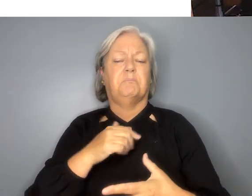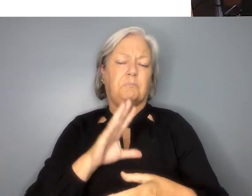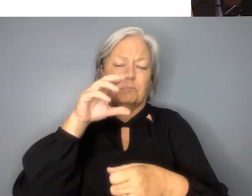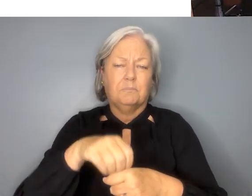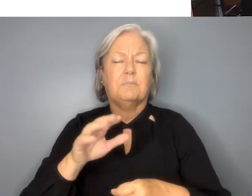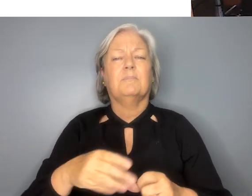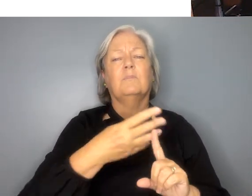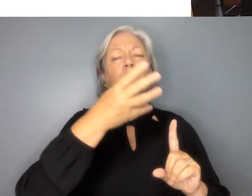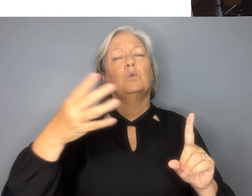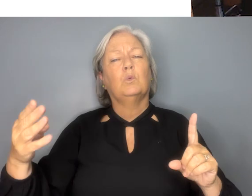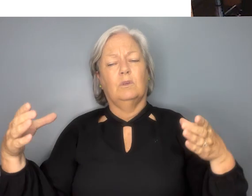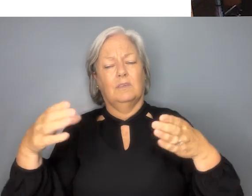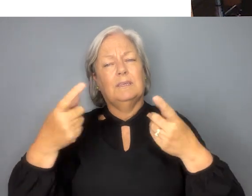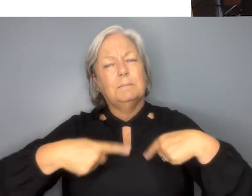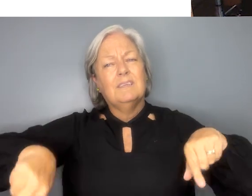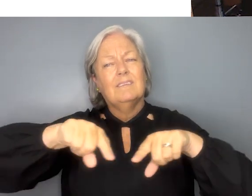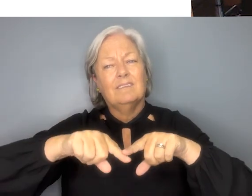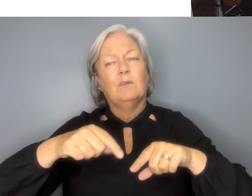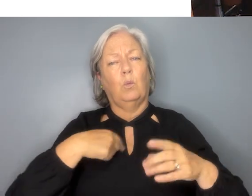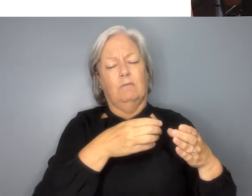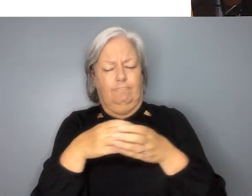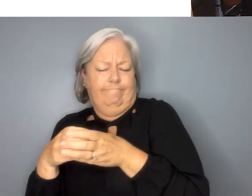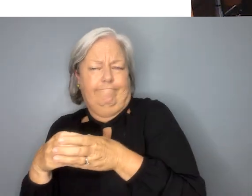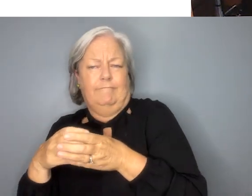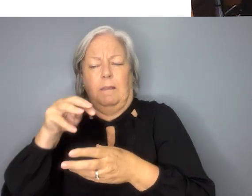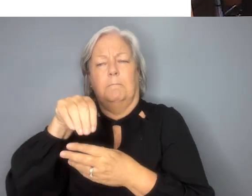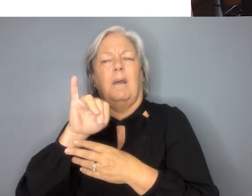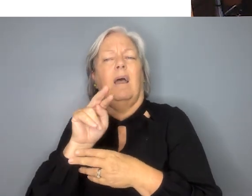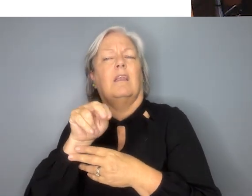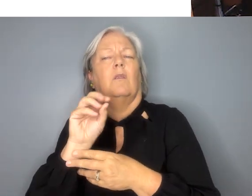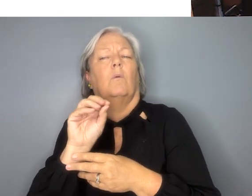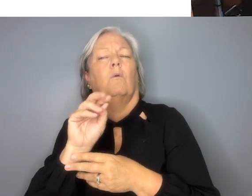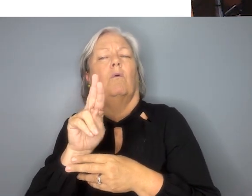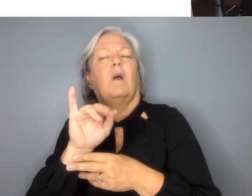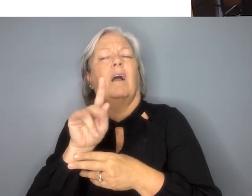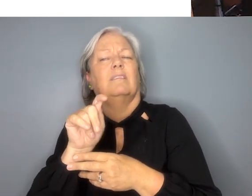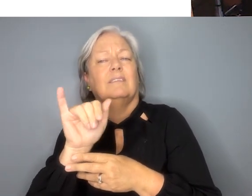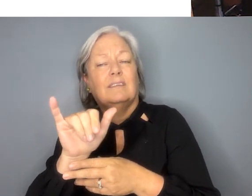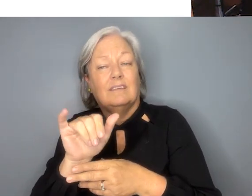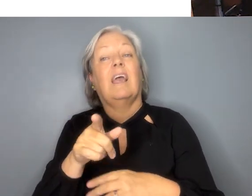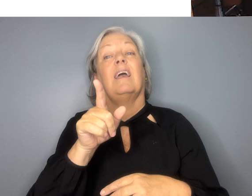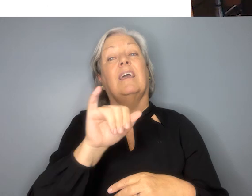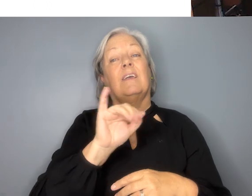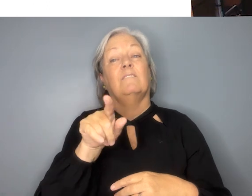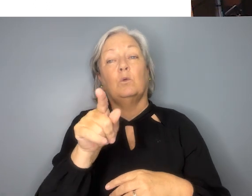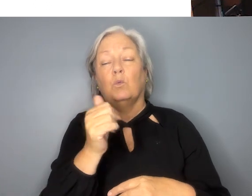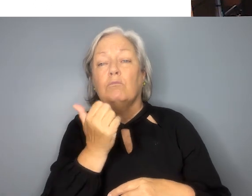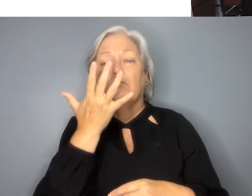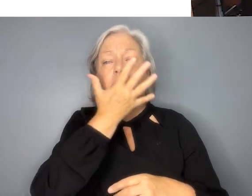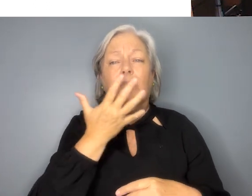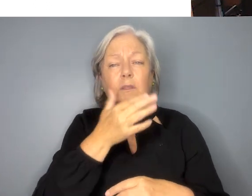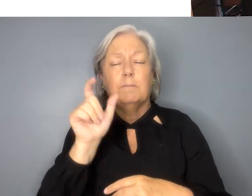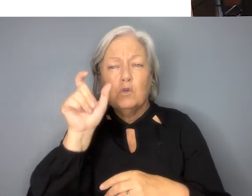a member of the LGBTIQ plus community, you're already a minority group. If you're an indigenous person